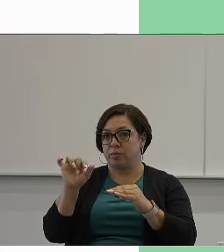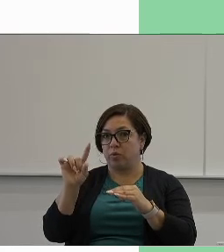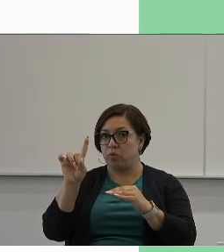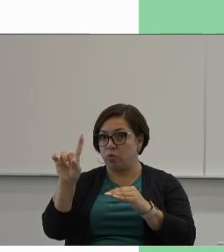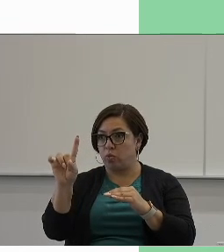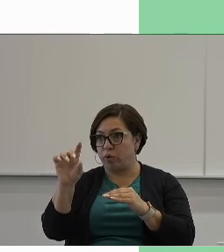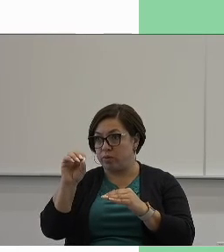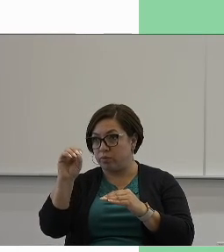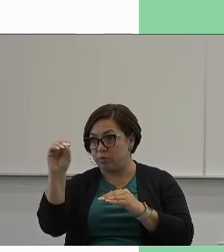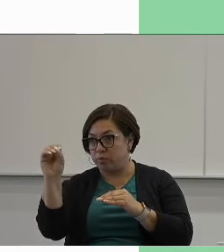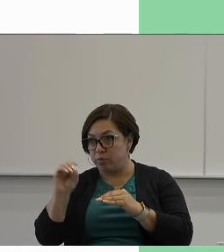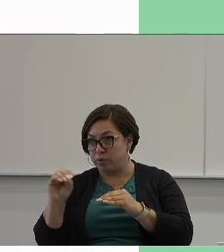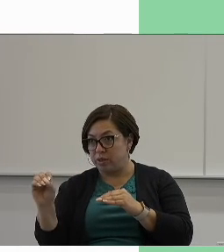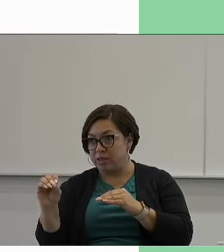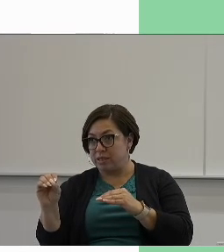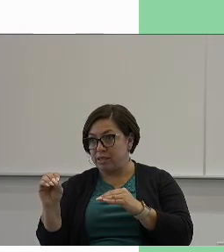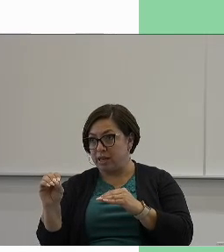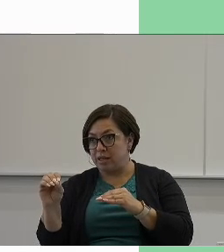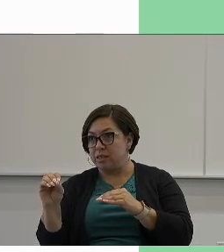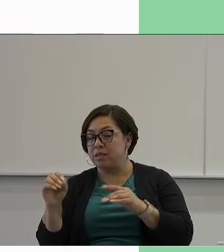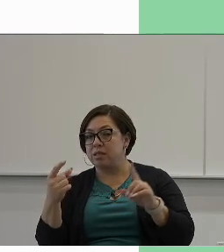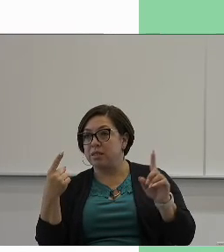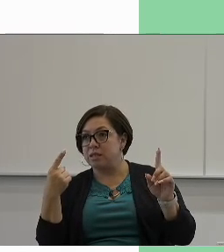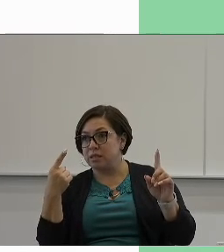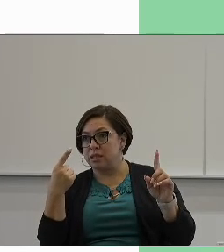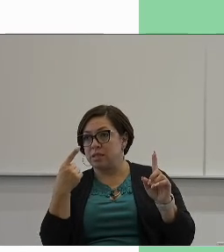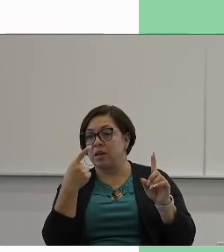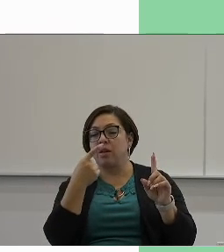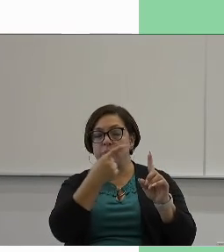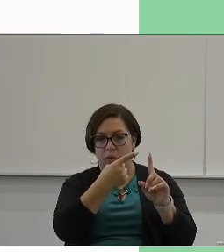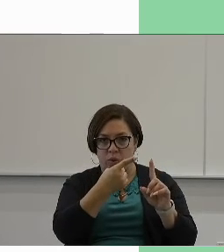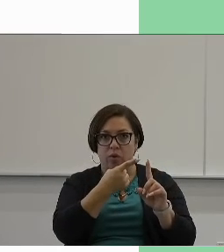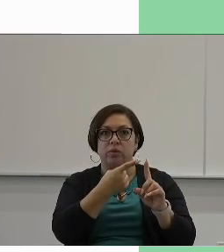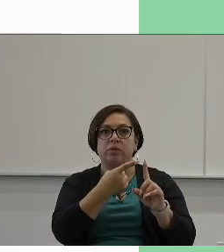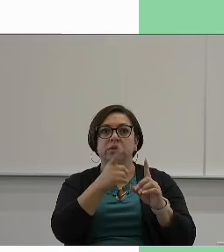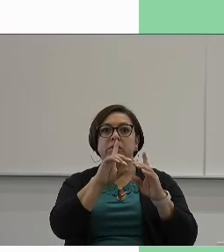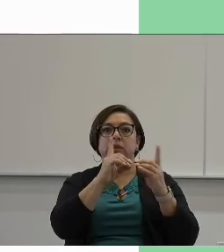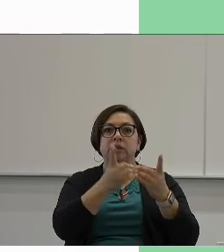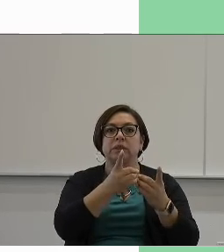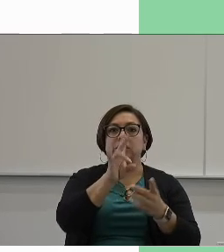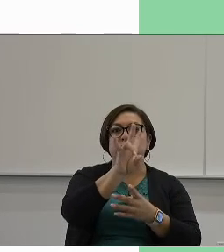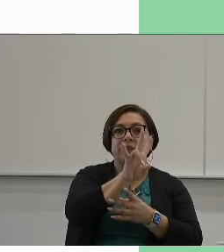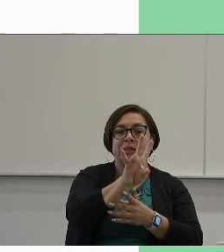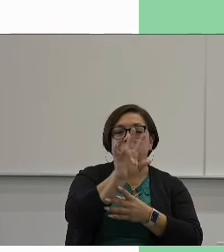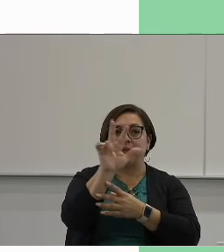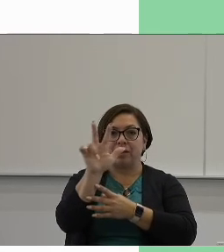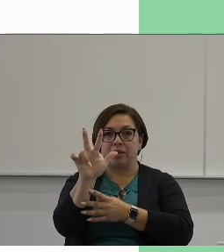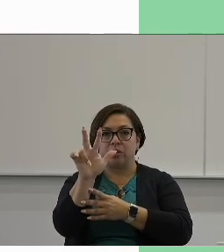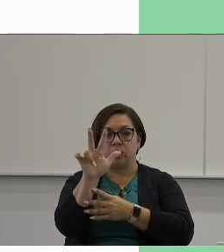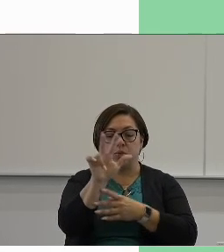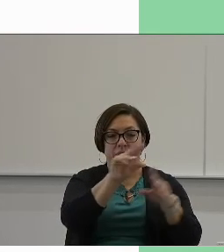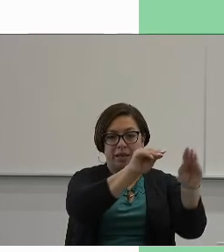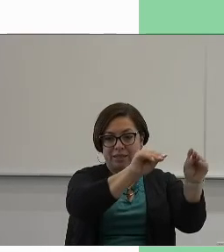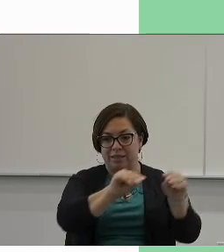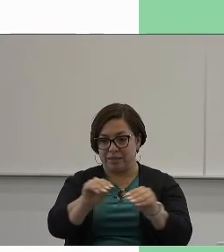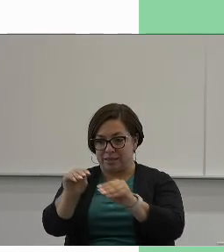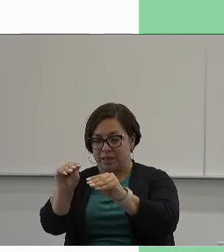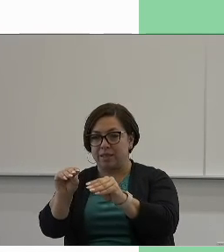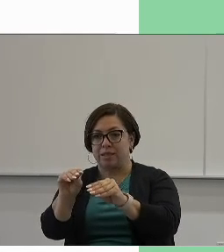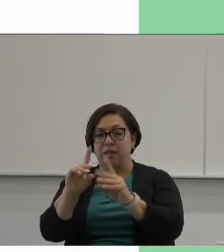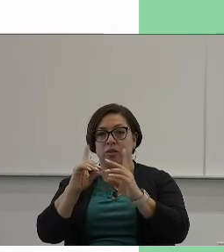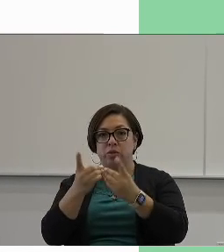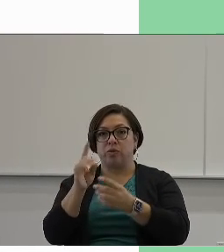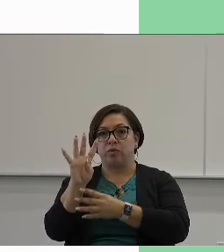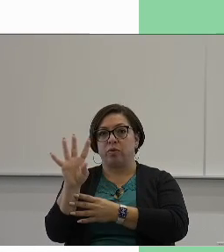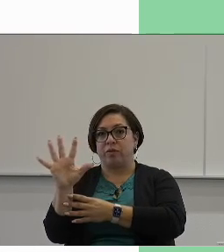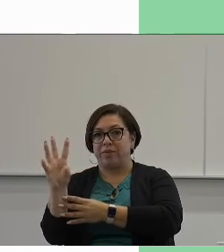Same goal, moving population out of the former District 7 and 3, and then spreading it across 4, 5, and 6. Here,